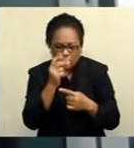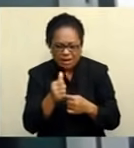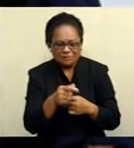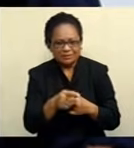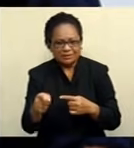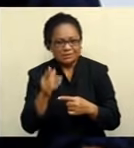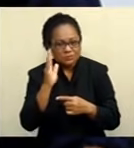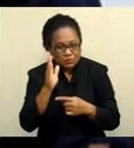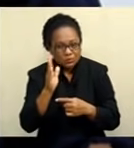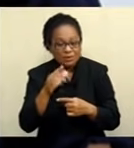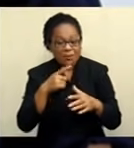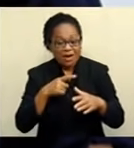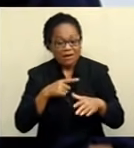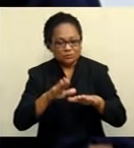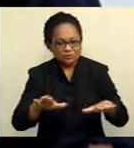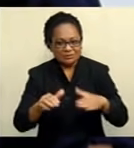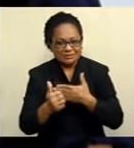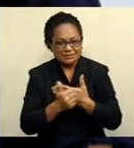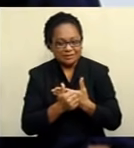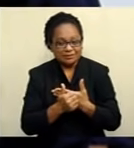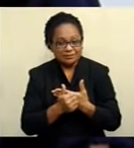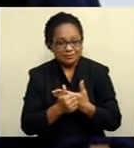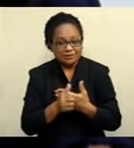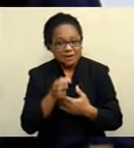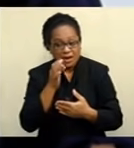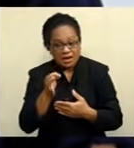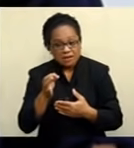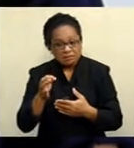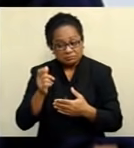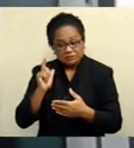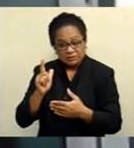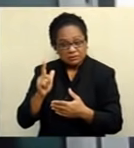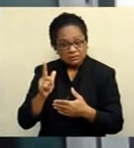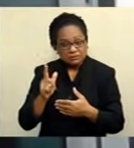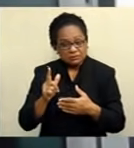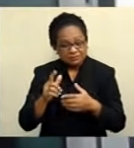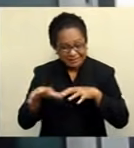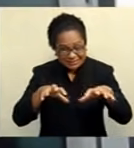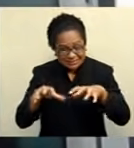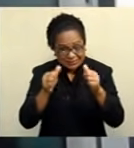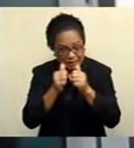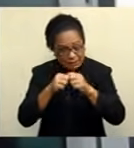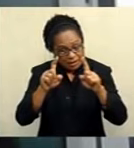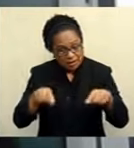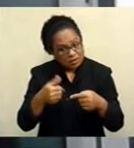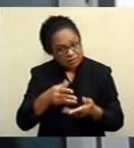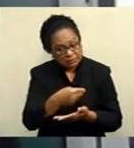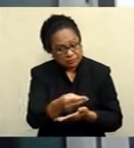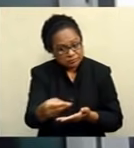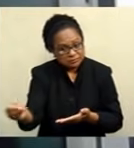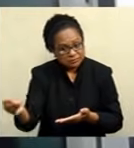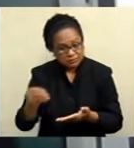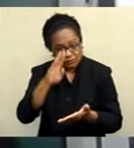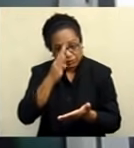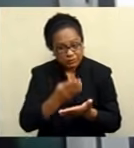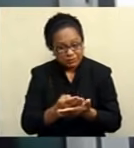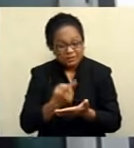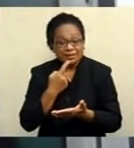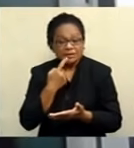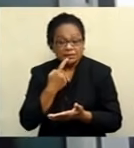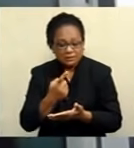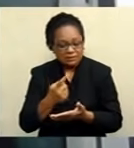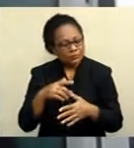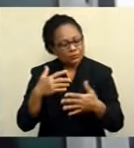are safe. Have the teachers been able to deliver the worksheets on time? During this time, teachers have been